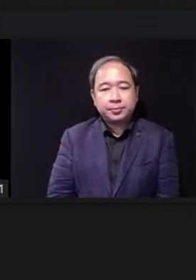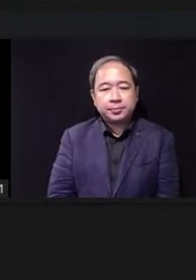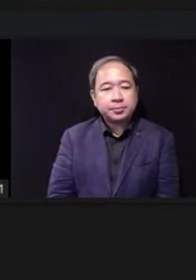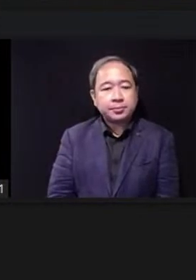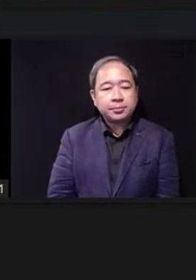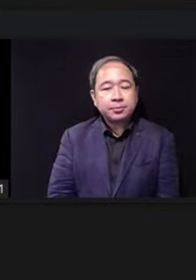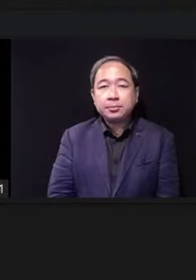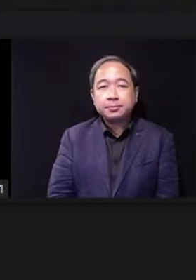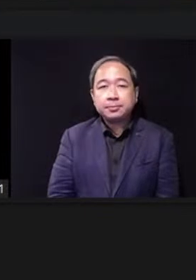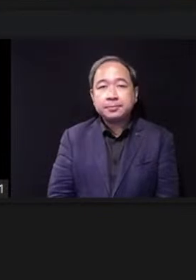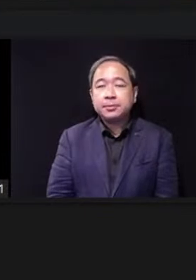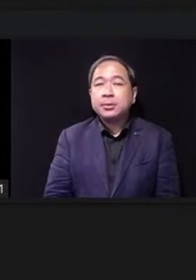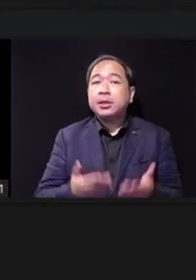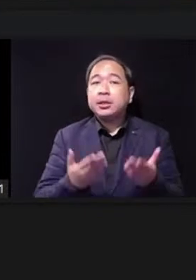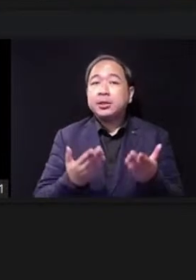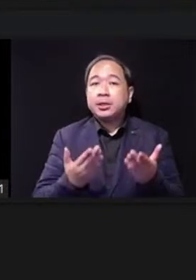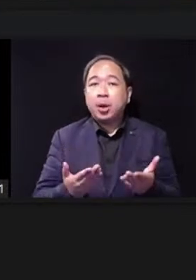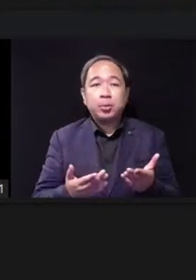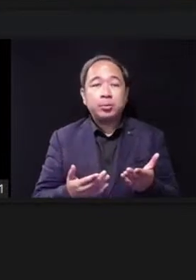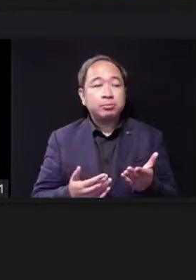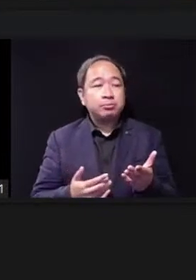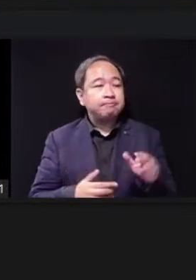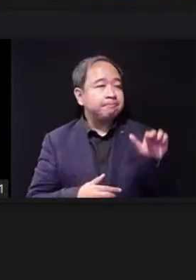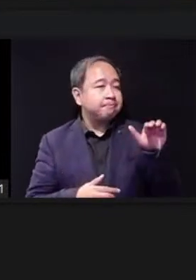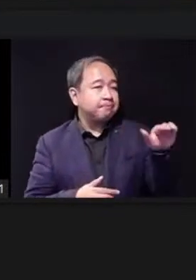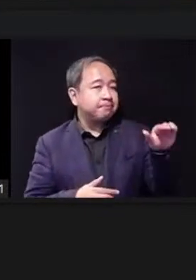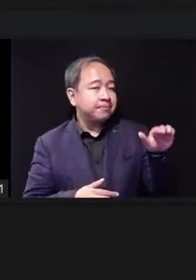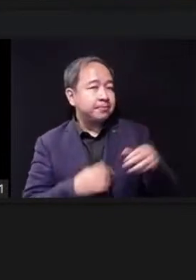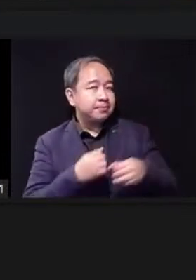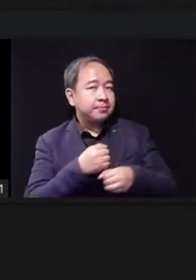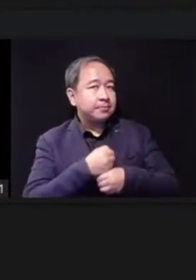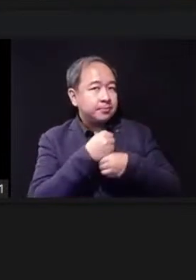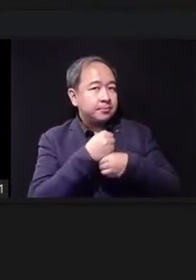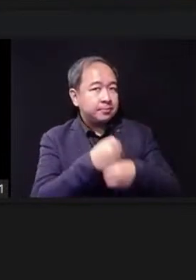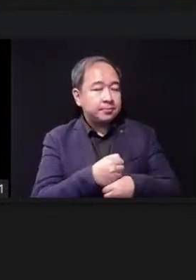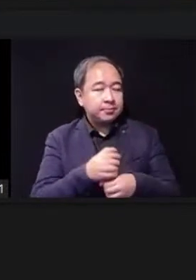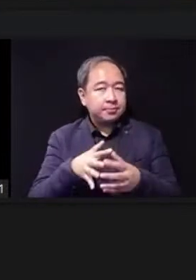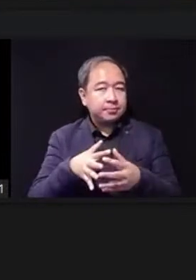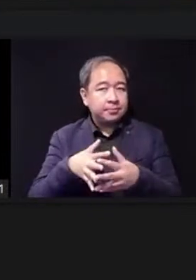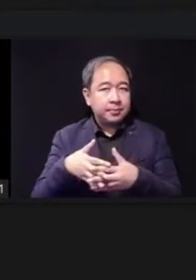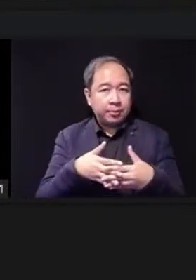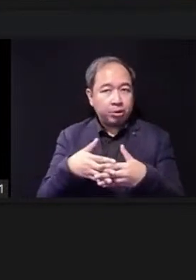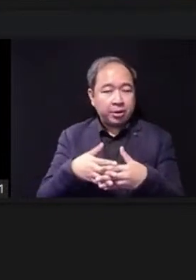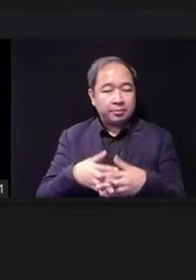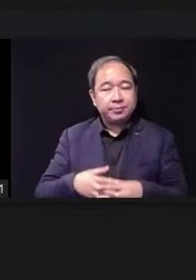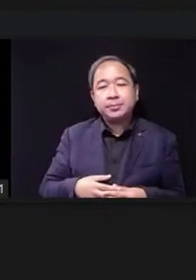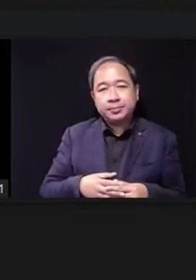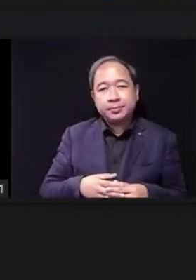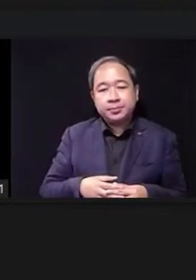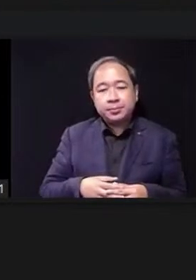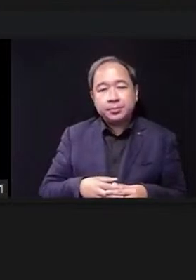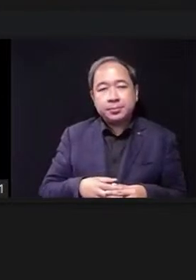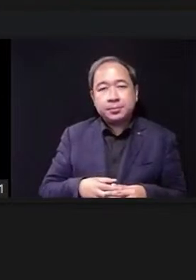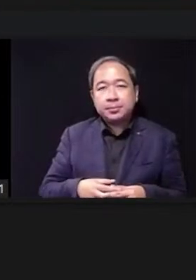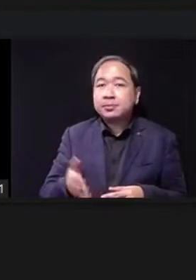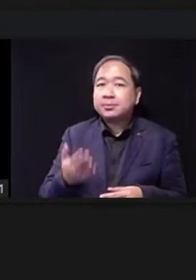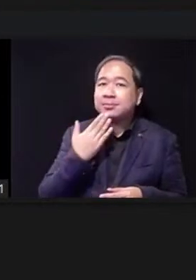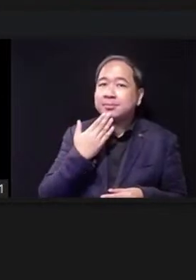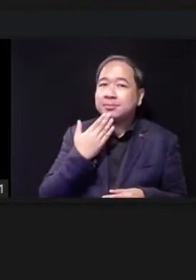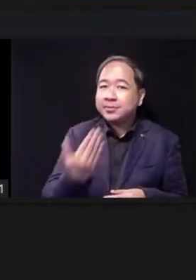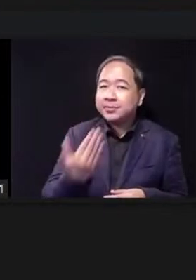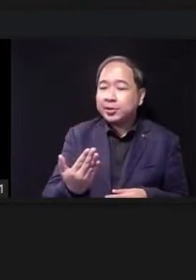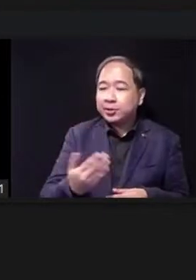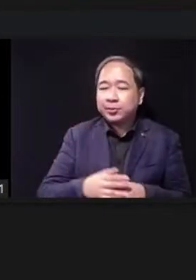May I now call on the distinguished delegate from the United States of America? Thank you so much, Madam Chair. Just